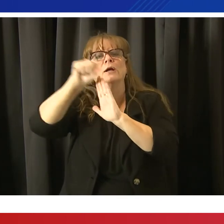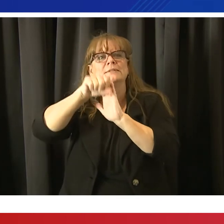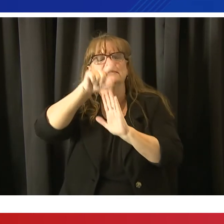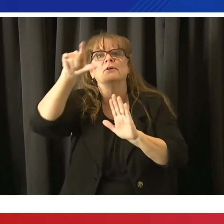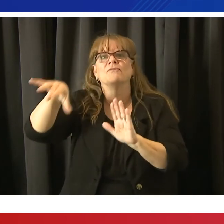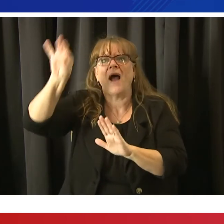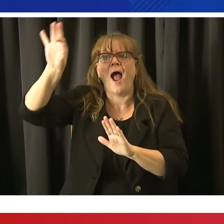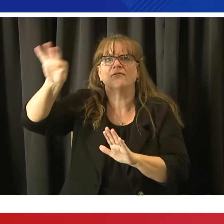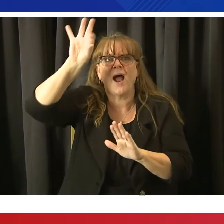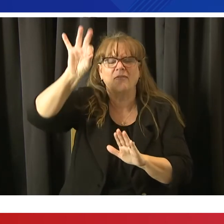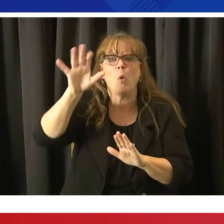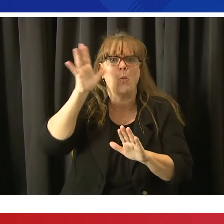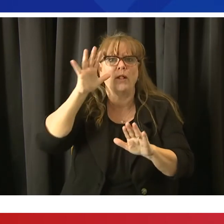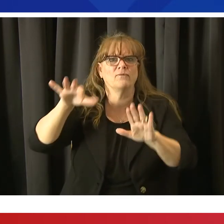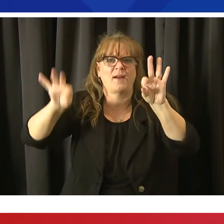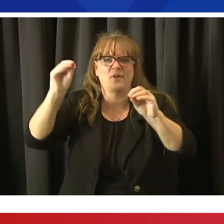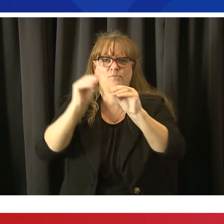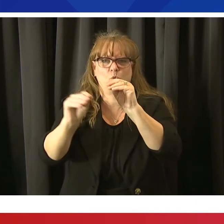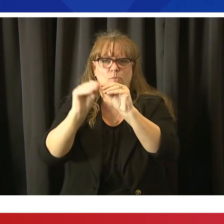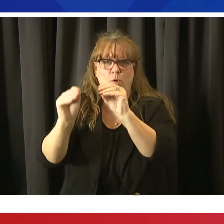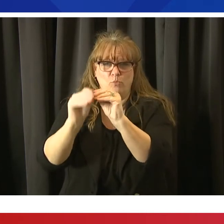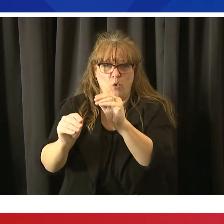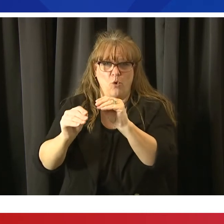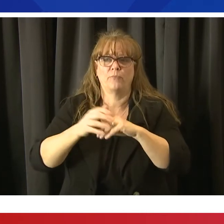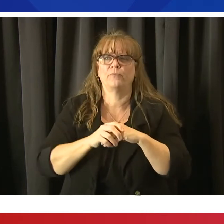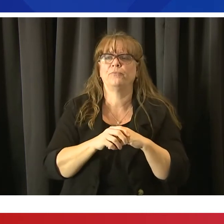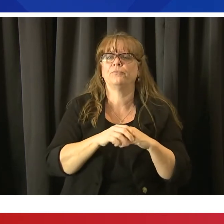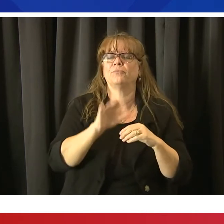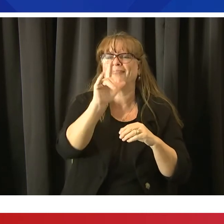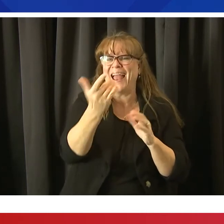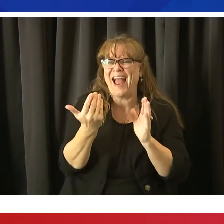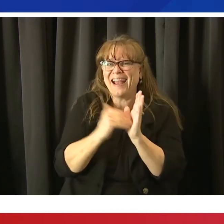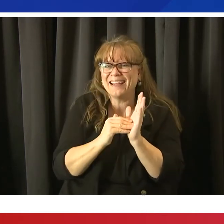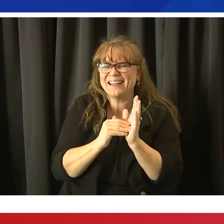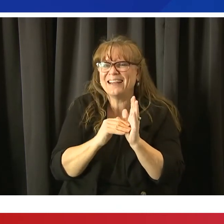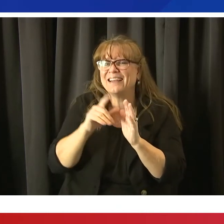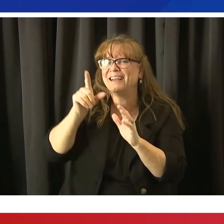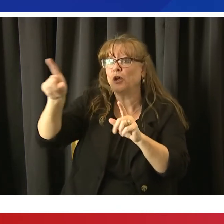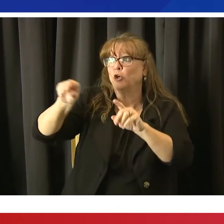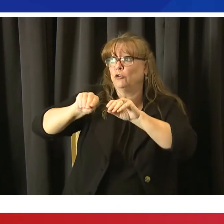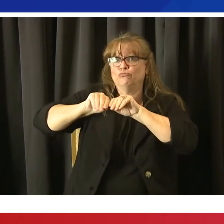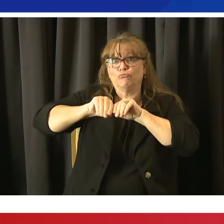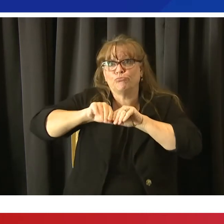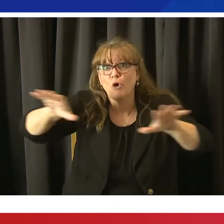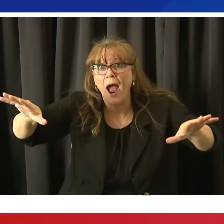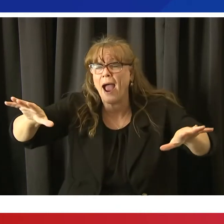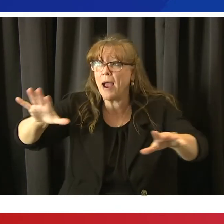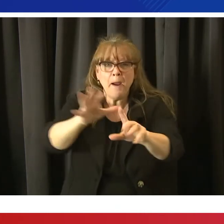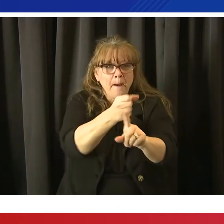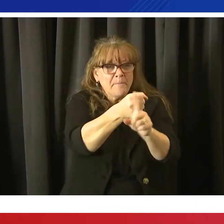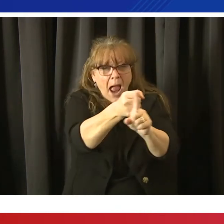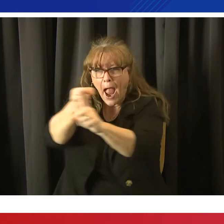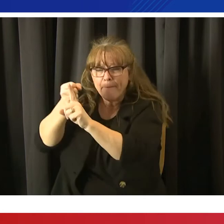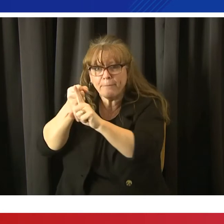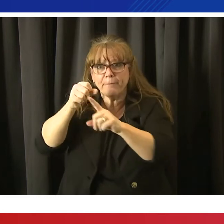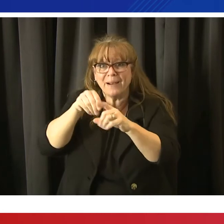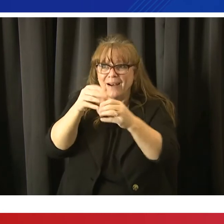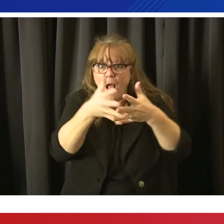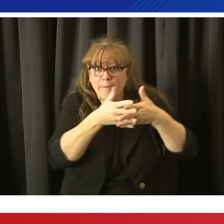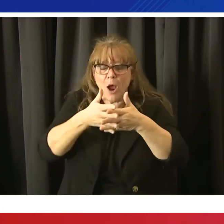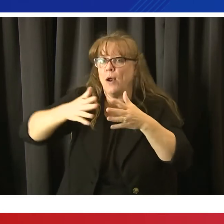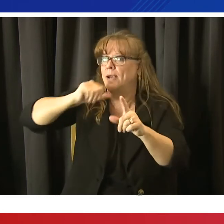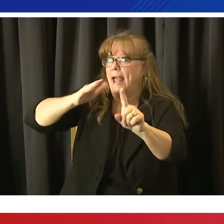how prevalent it is, either nationally or within our state, but we'll be going to our medical experts who are joining us today. Dr. Emily Travanti, the